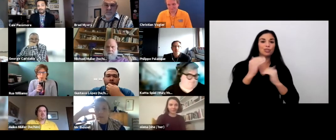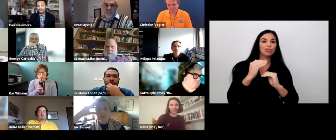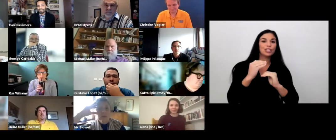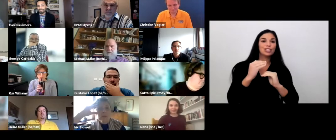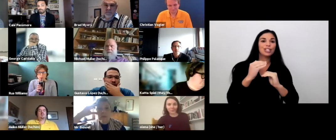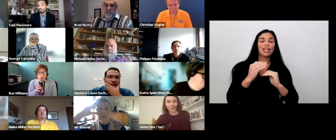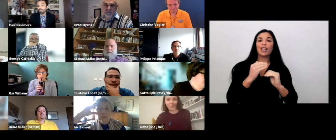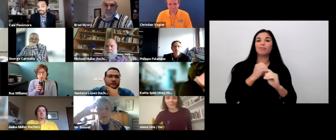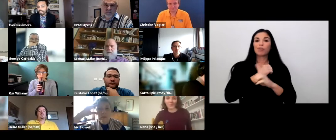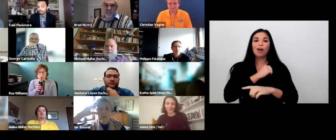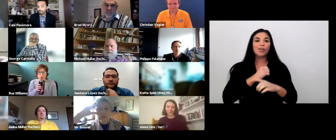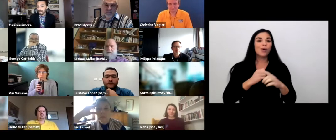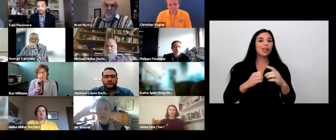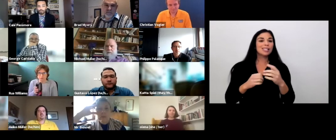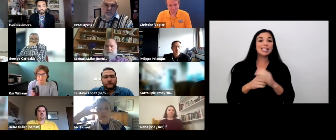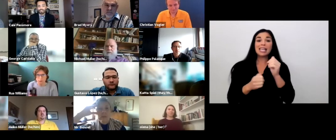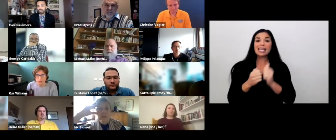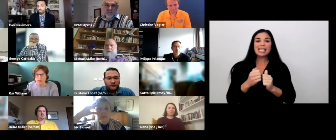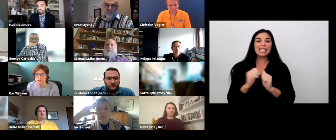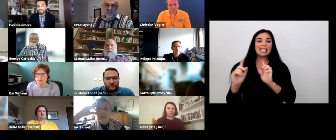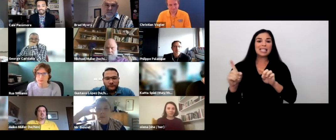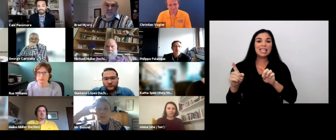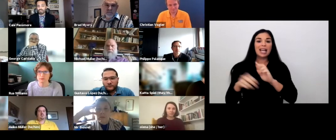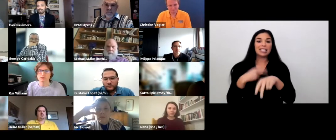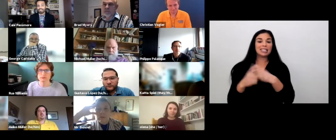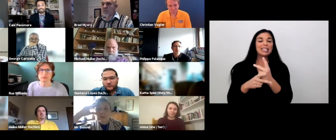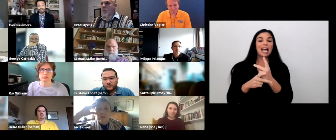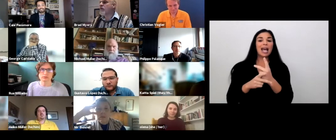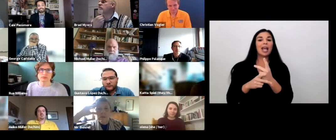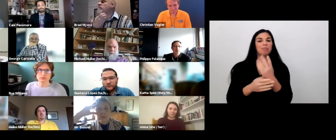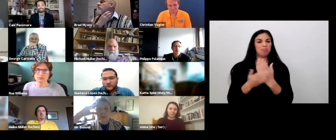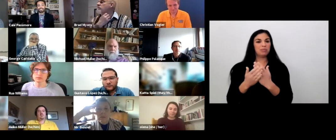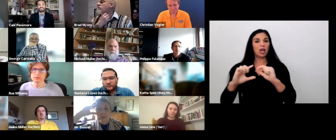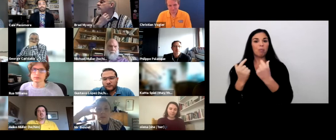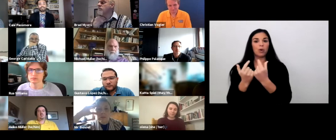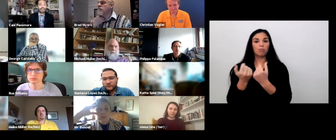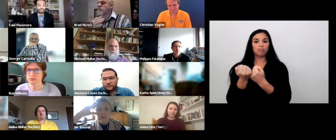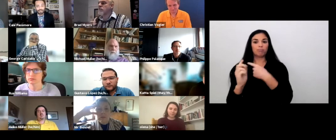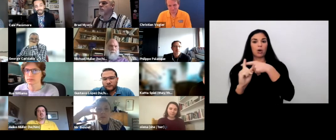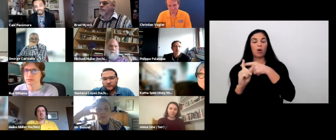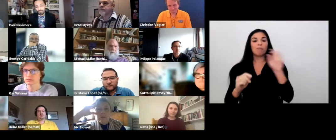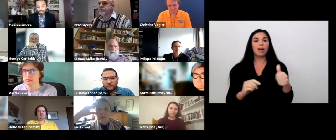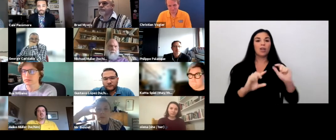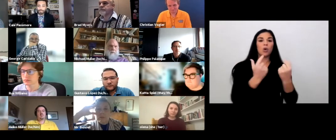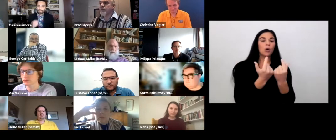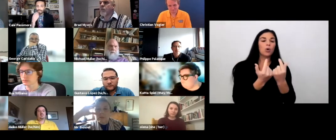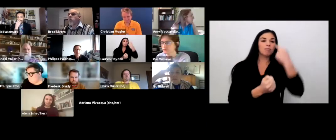attendance type has groups that it serves better, groups it serves worse, and larger systemic factors at